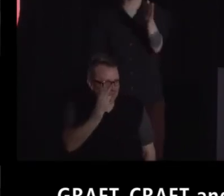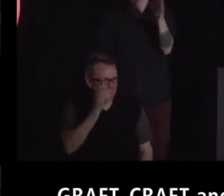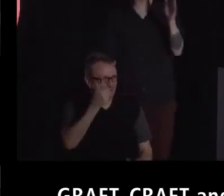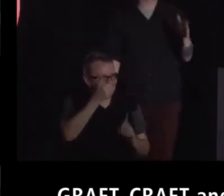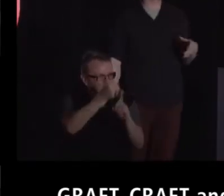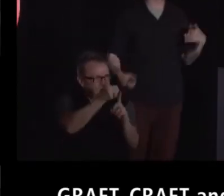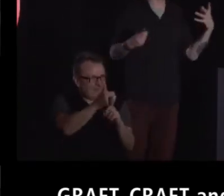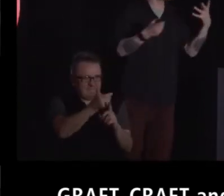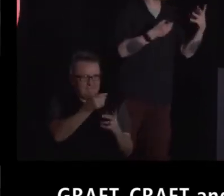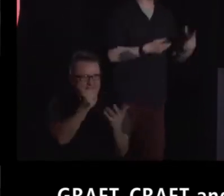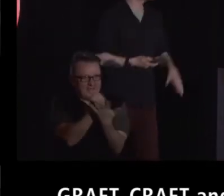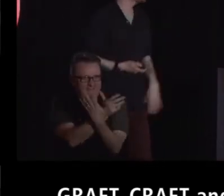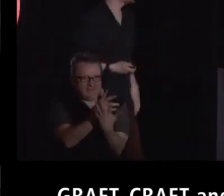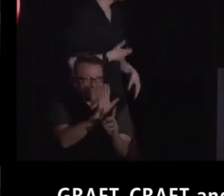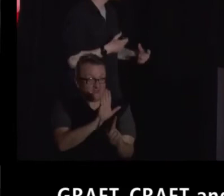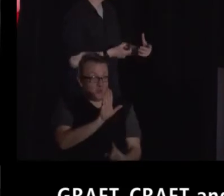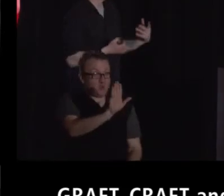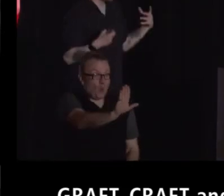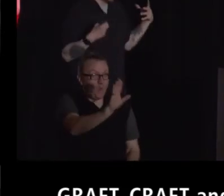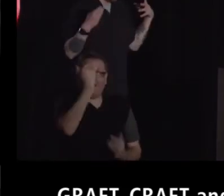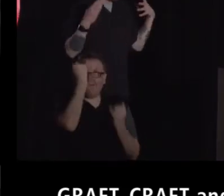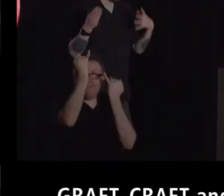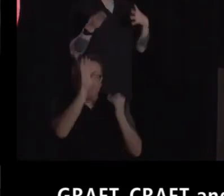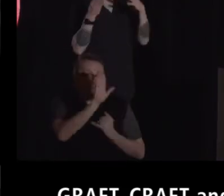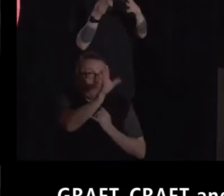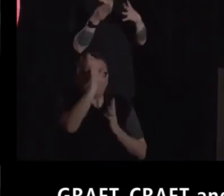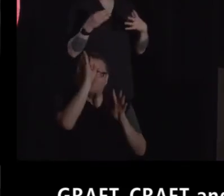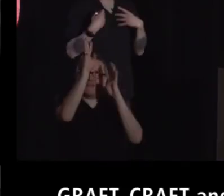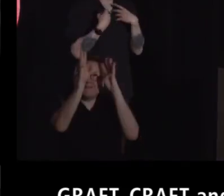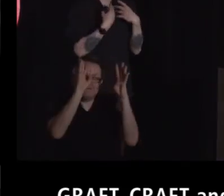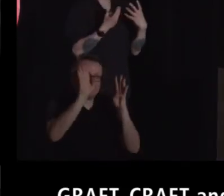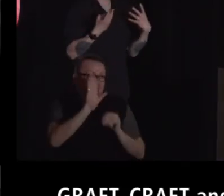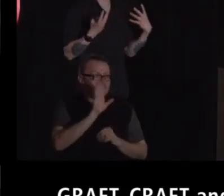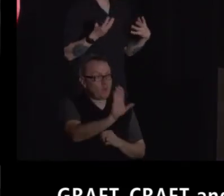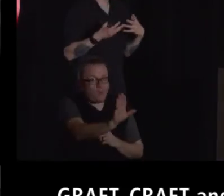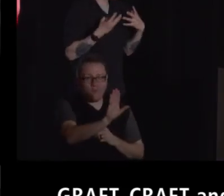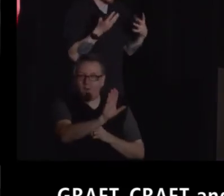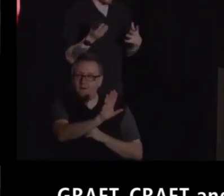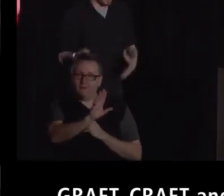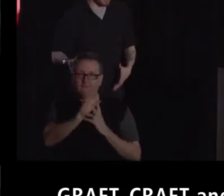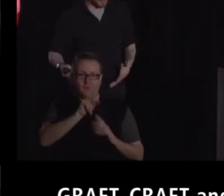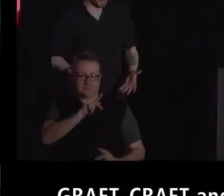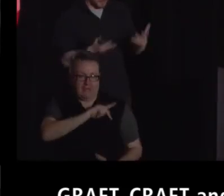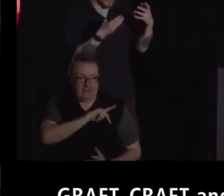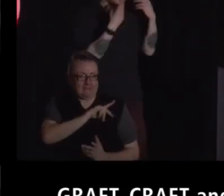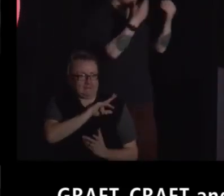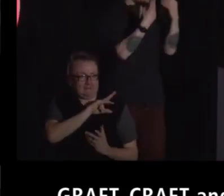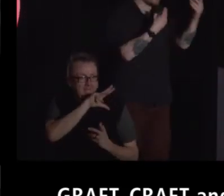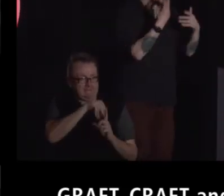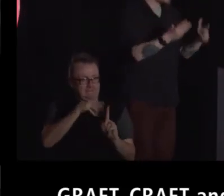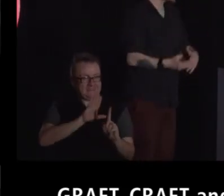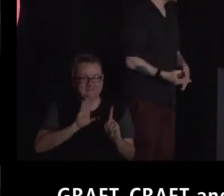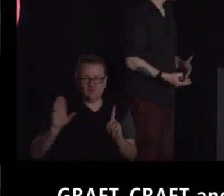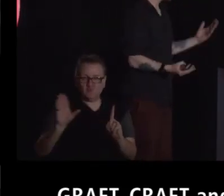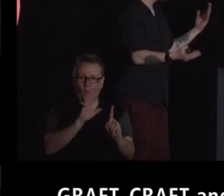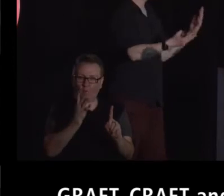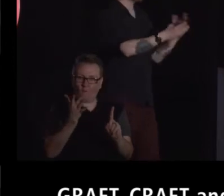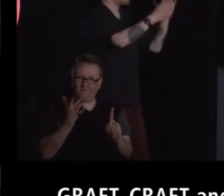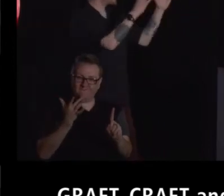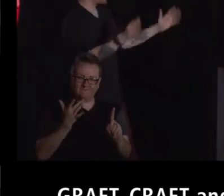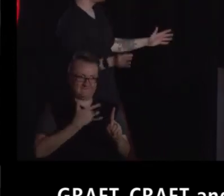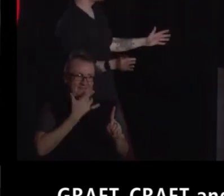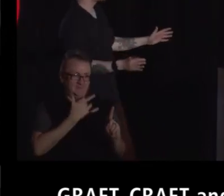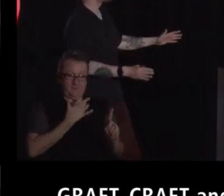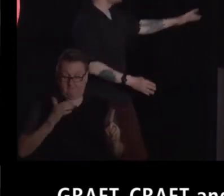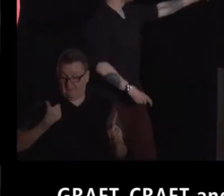do exactly the same as someone else, it's still your spin on it. And it just by putting your own personality and stuff in it, it gives it your sense. So I